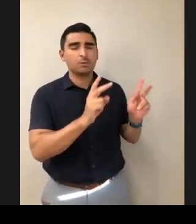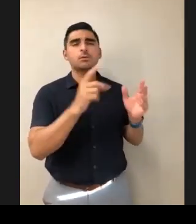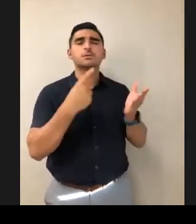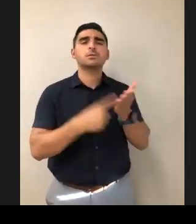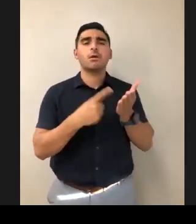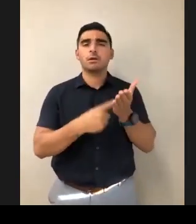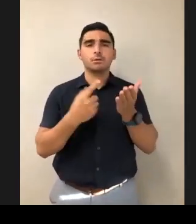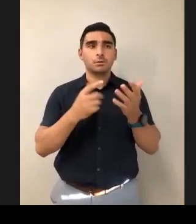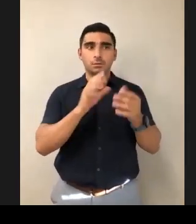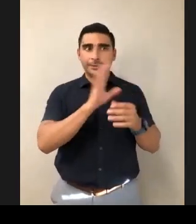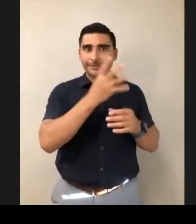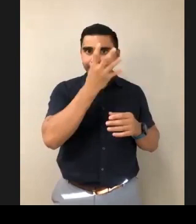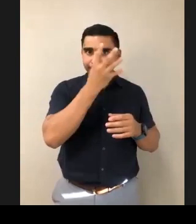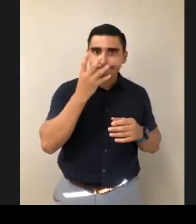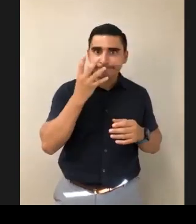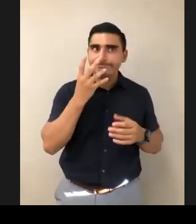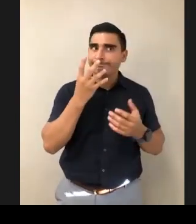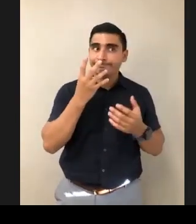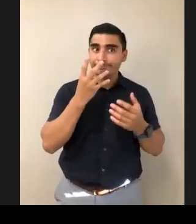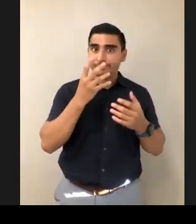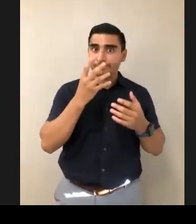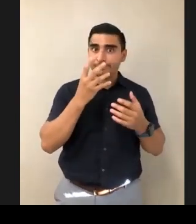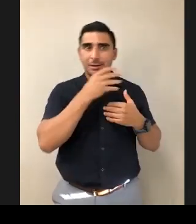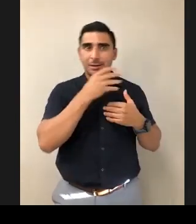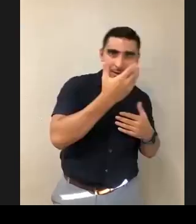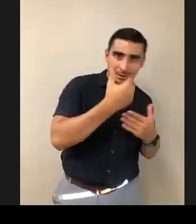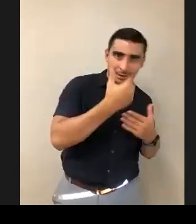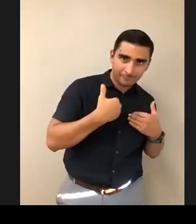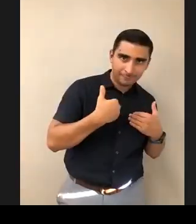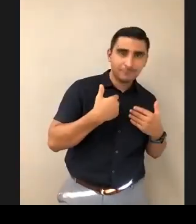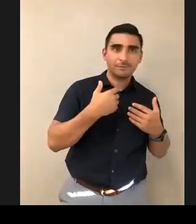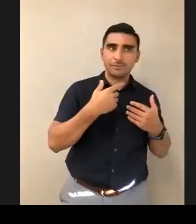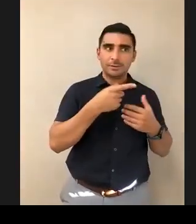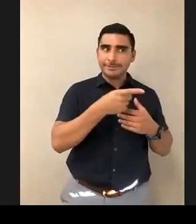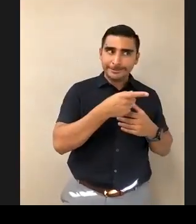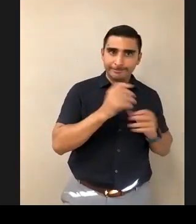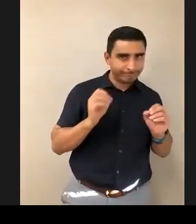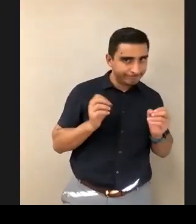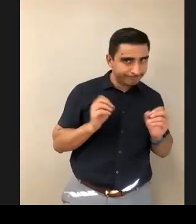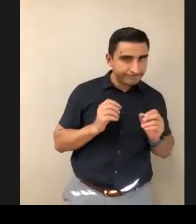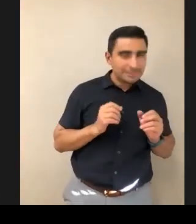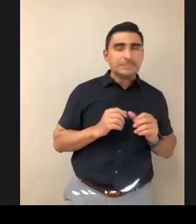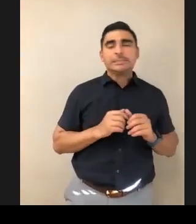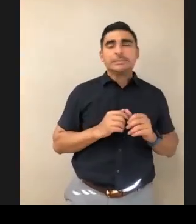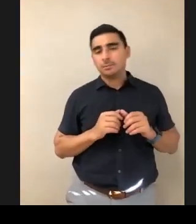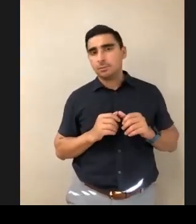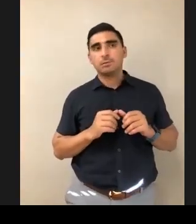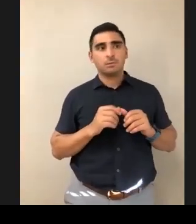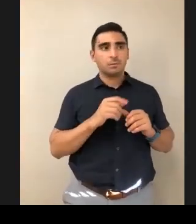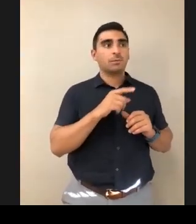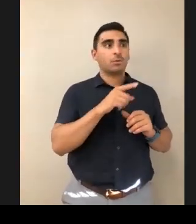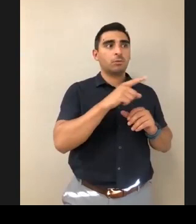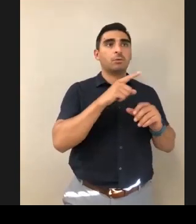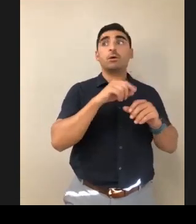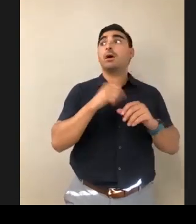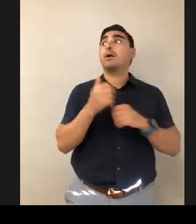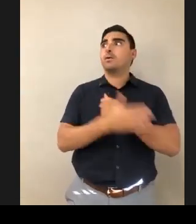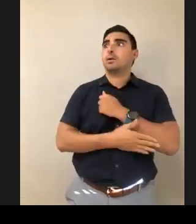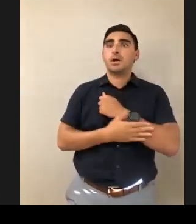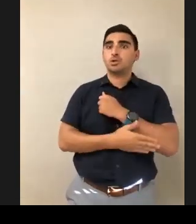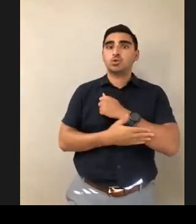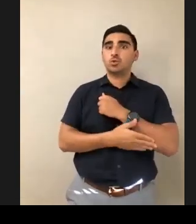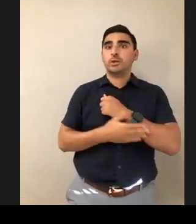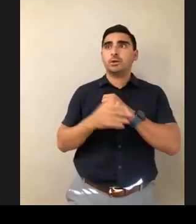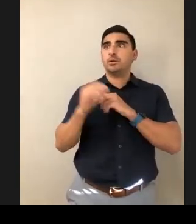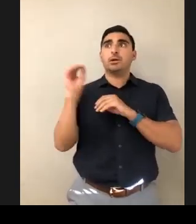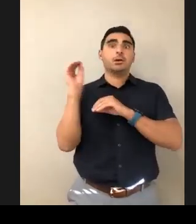if people have immigration, that don't have immigration status, that may come from a country where they can't imagine